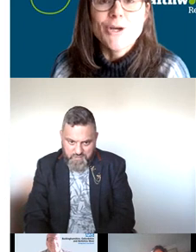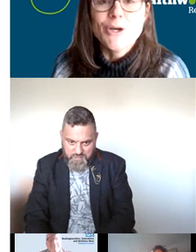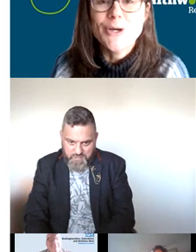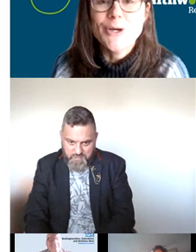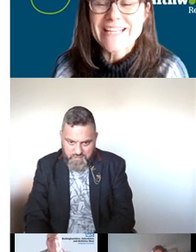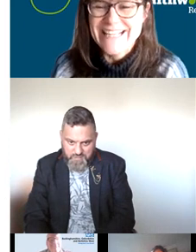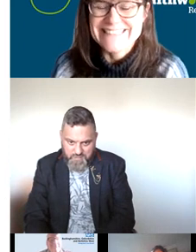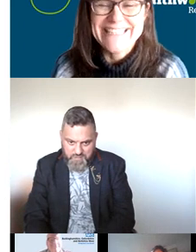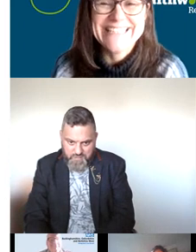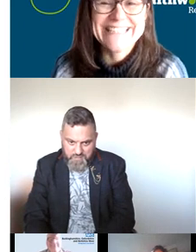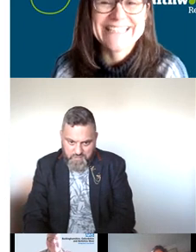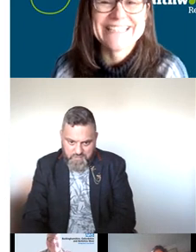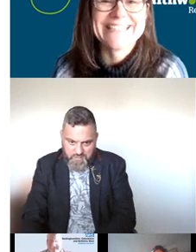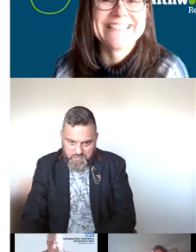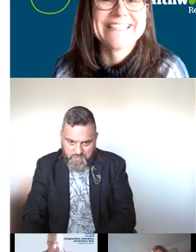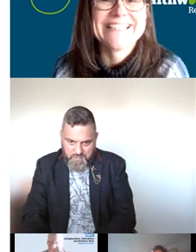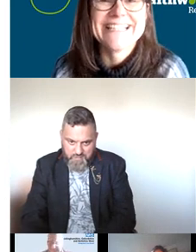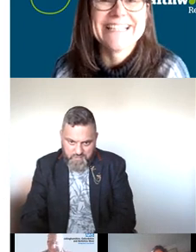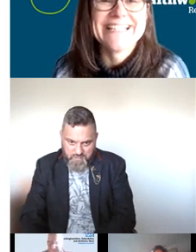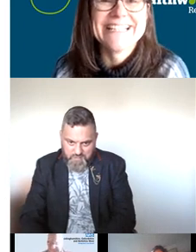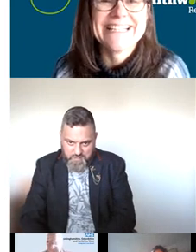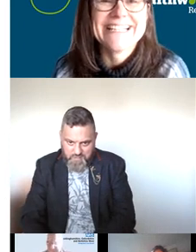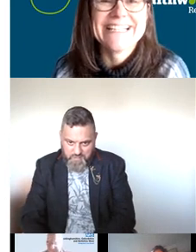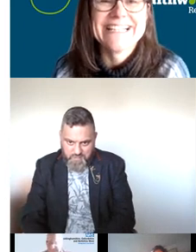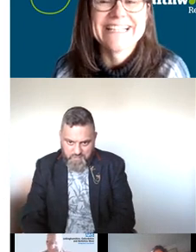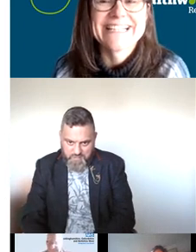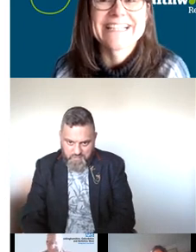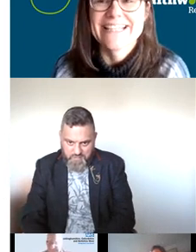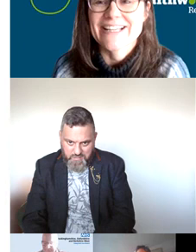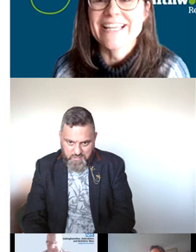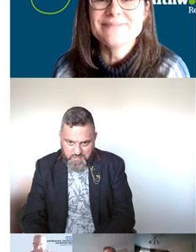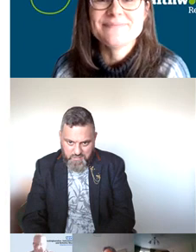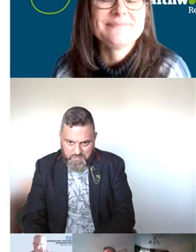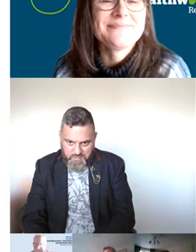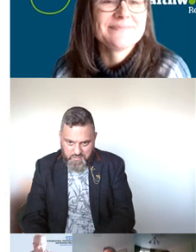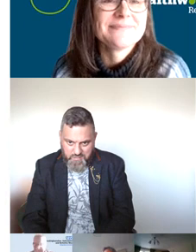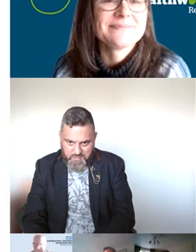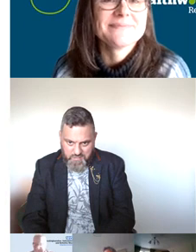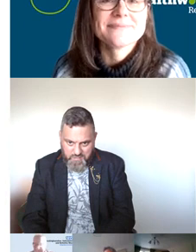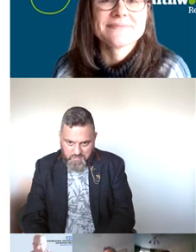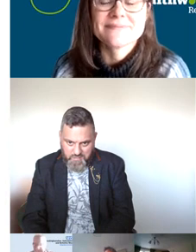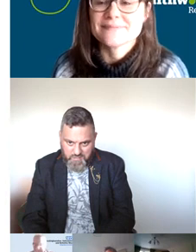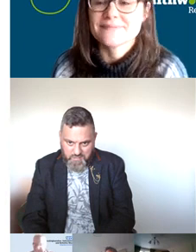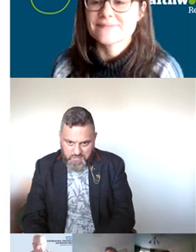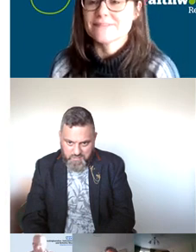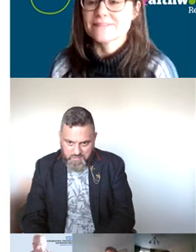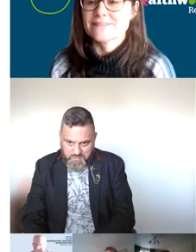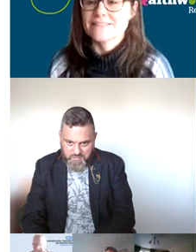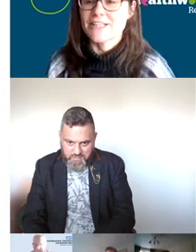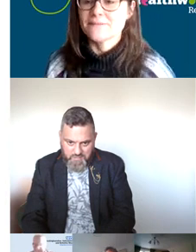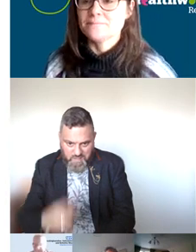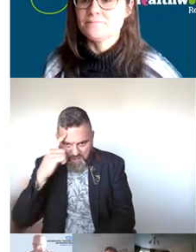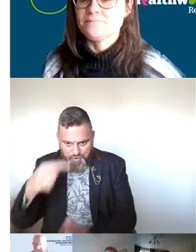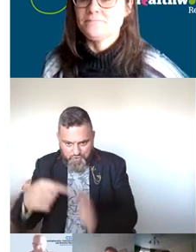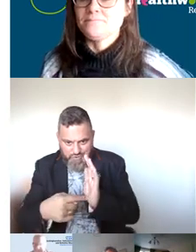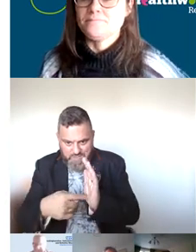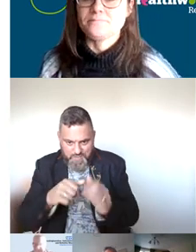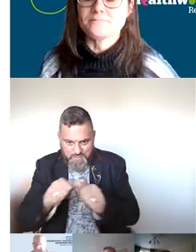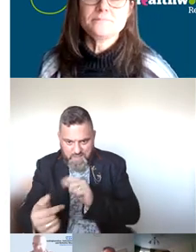Happy to start. I think it's a brilliant question. I think Tracy will probably give a clearer answer of that than I will at this point from a local authority perspective. Thank